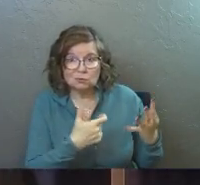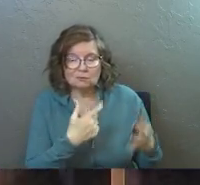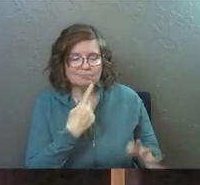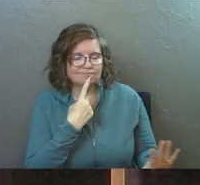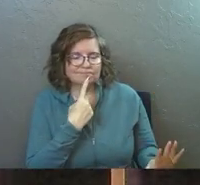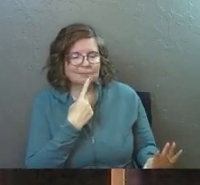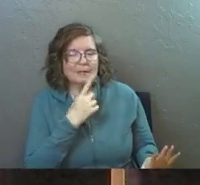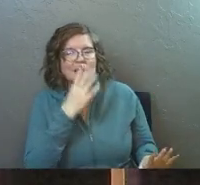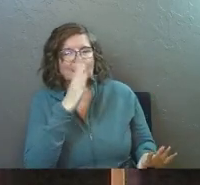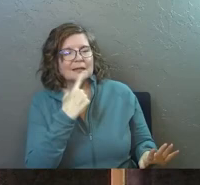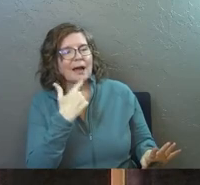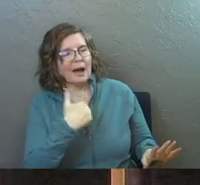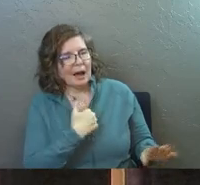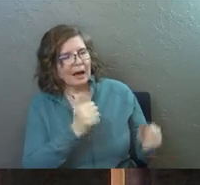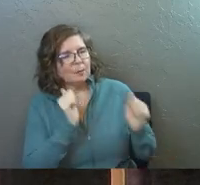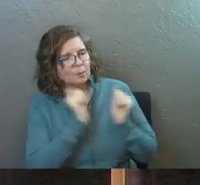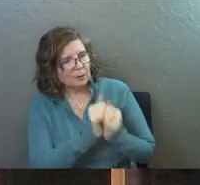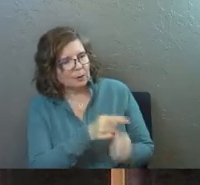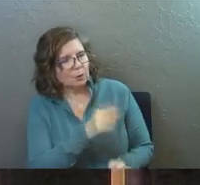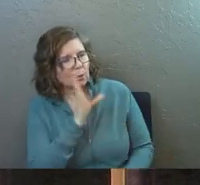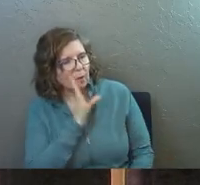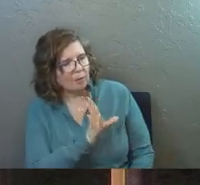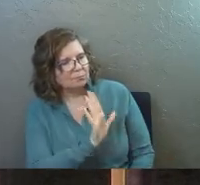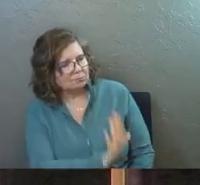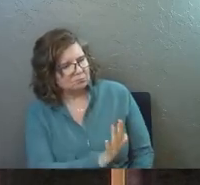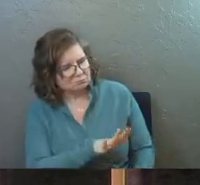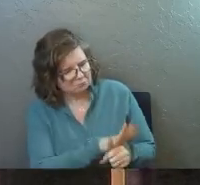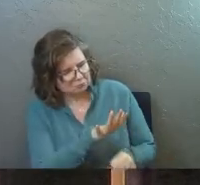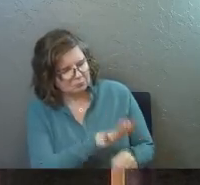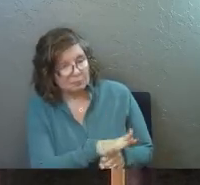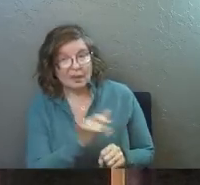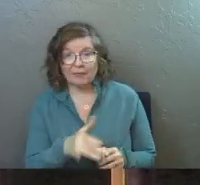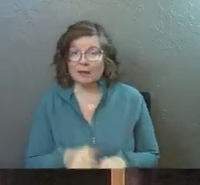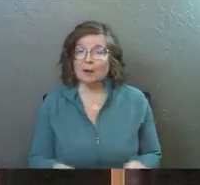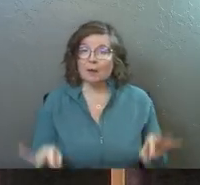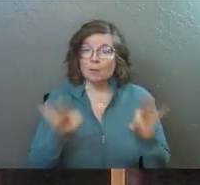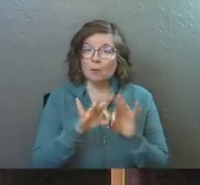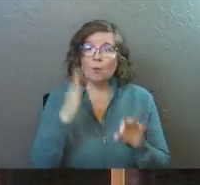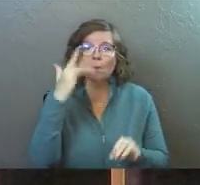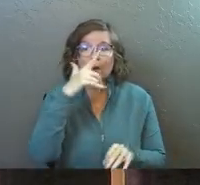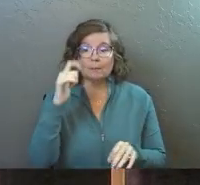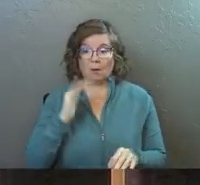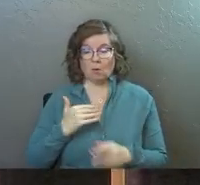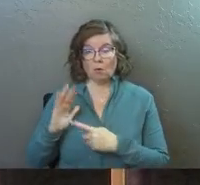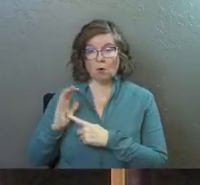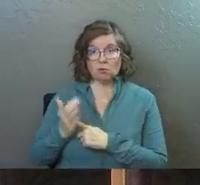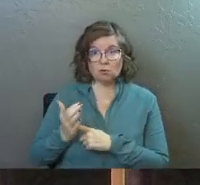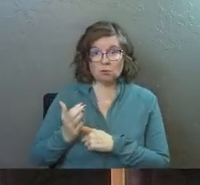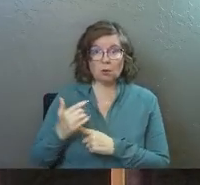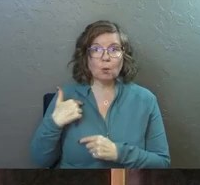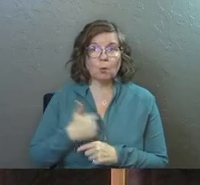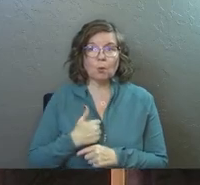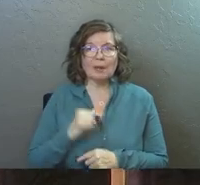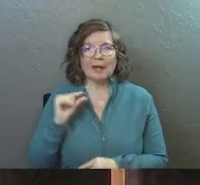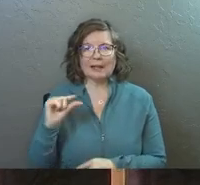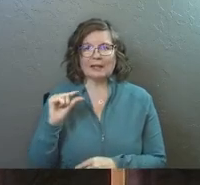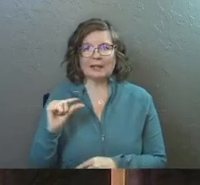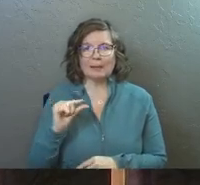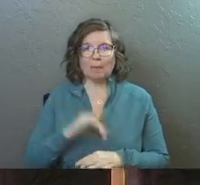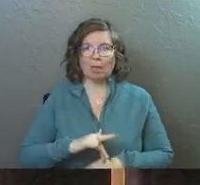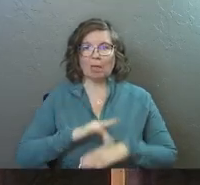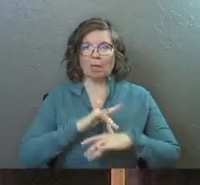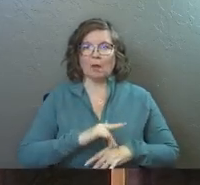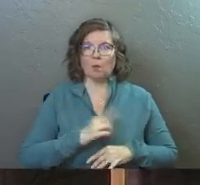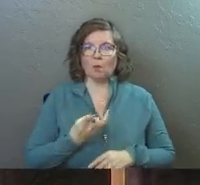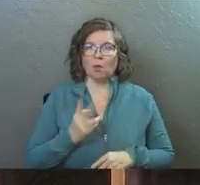God just says, I'm going to be with you. And that's important because in our culture, we're a little bit